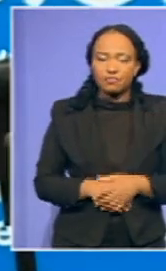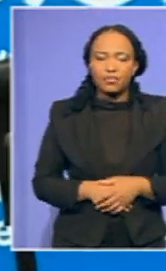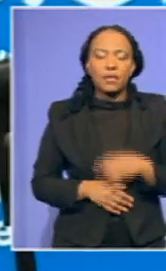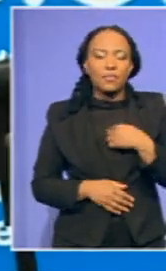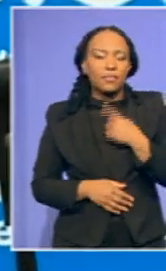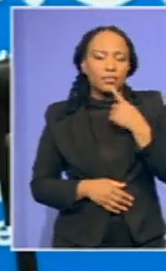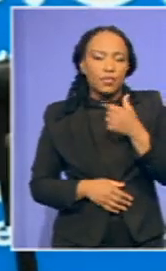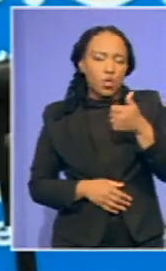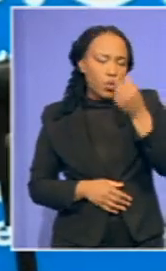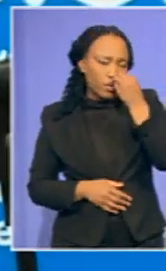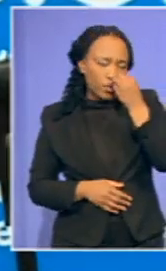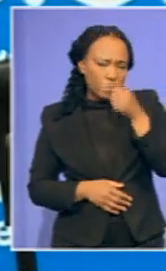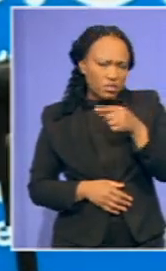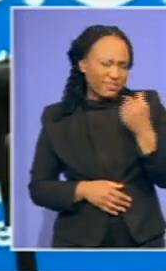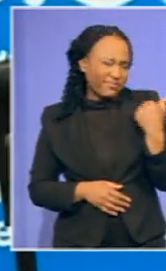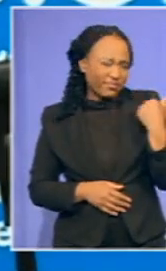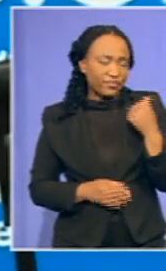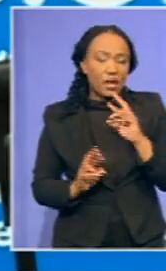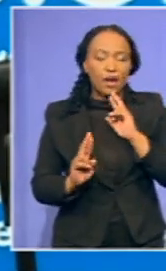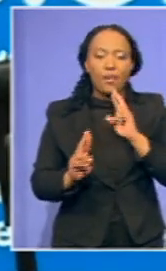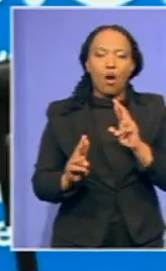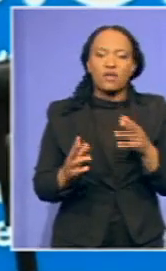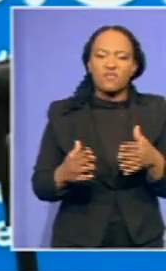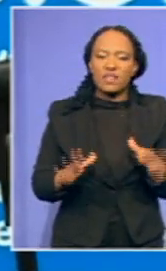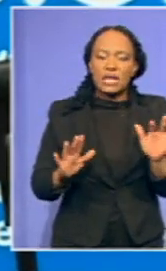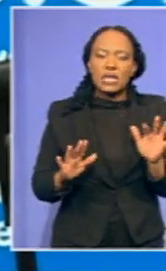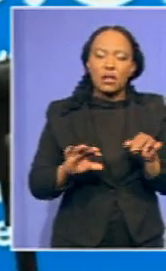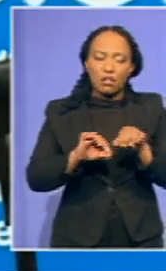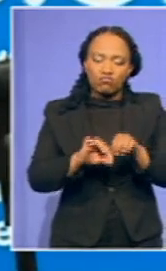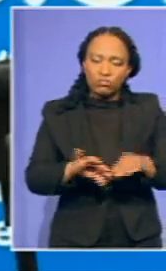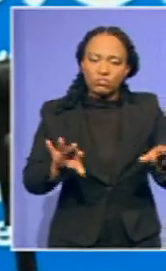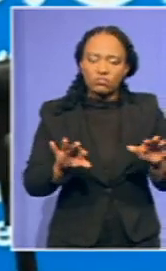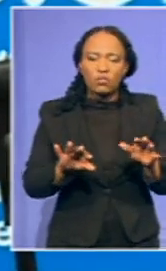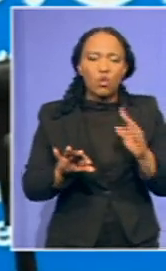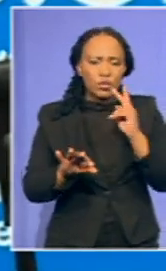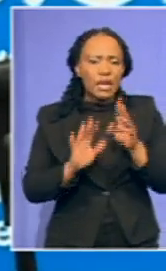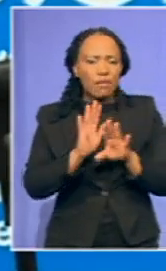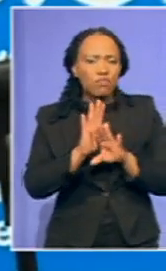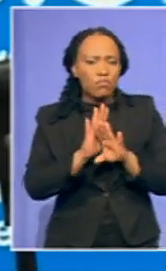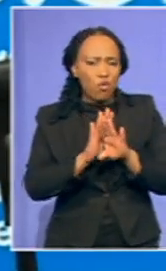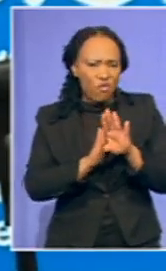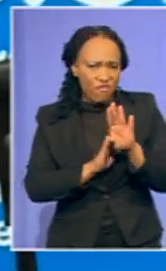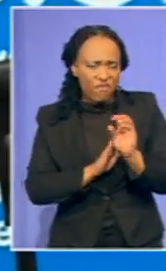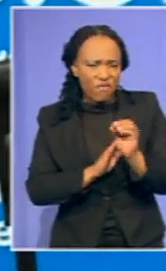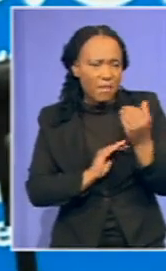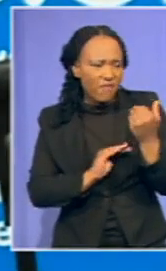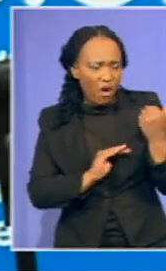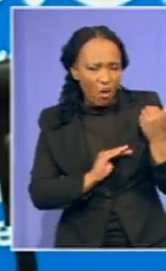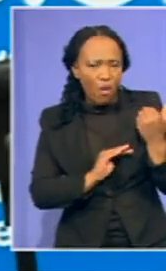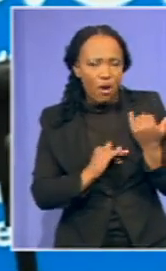from the reports that I'm reading in the ones I've circulated, we can then see then there is an improvement from where we were previously. We